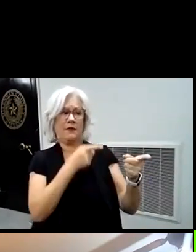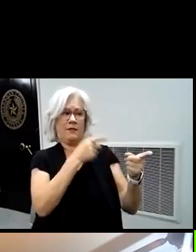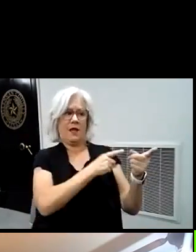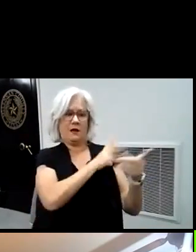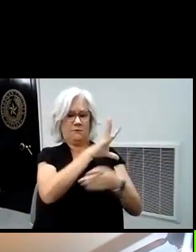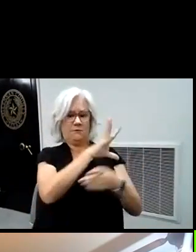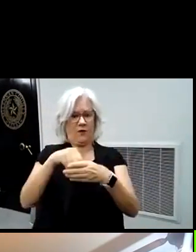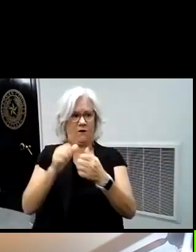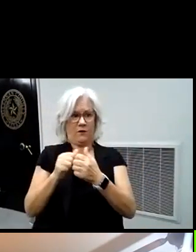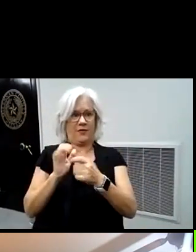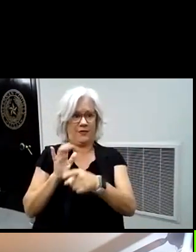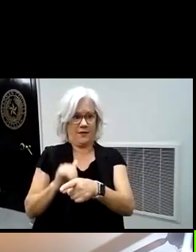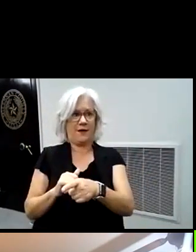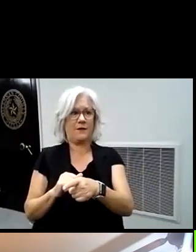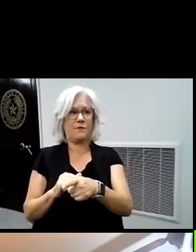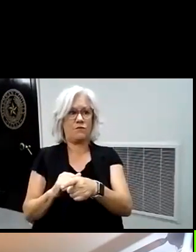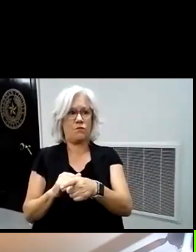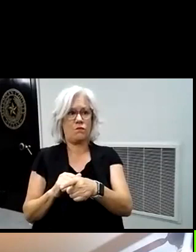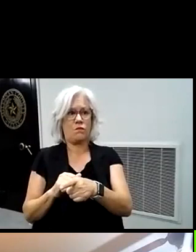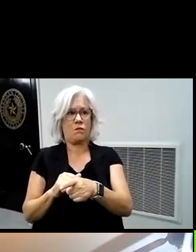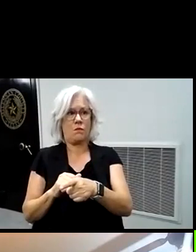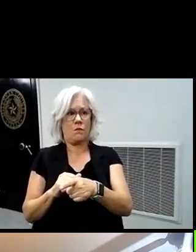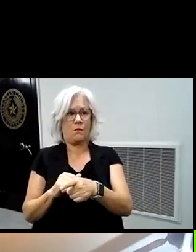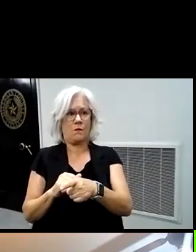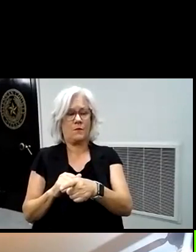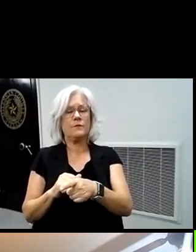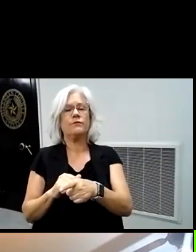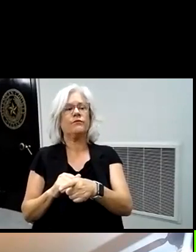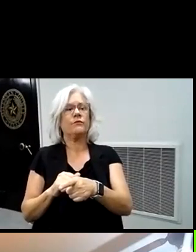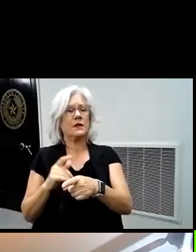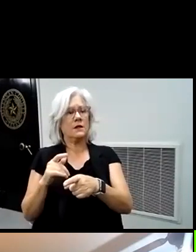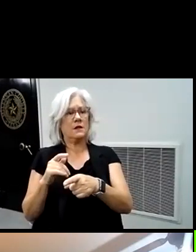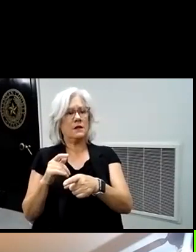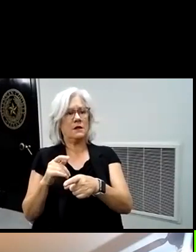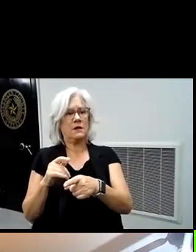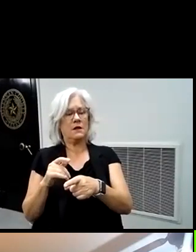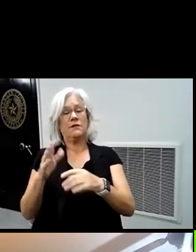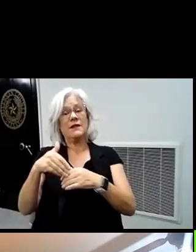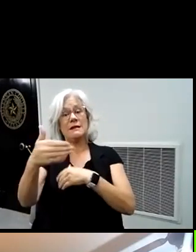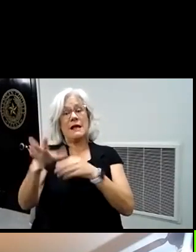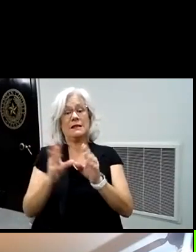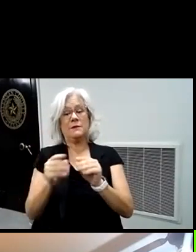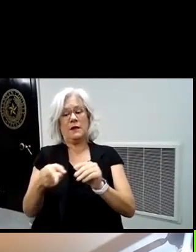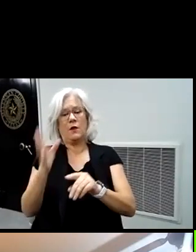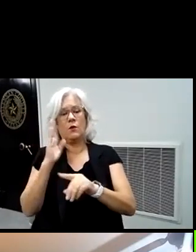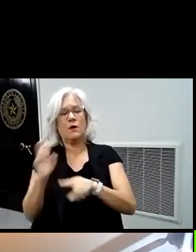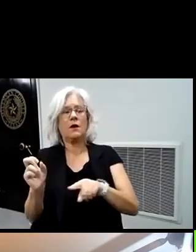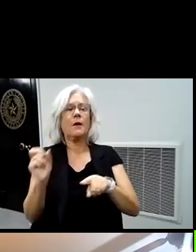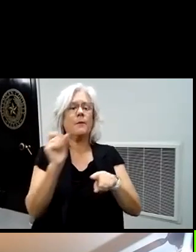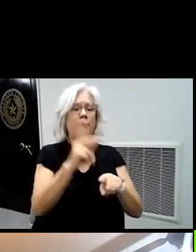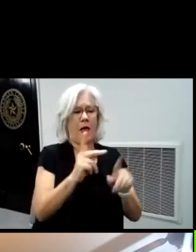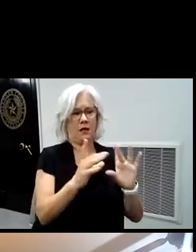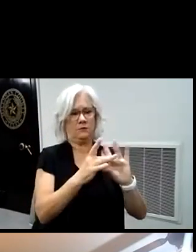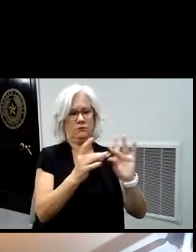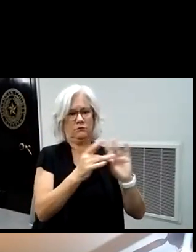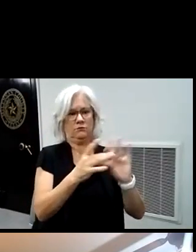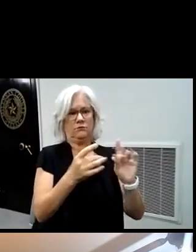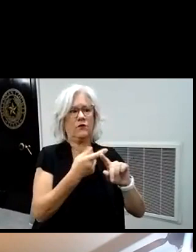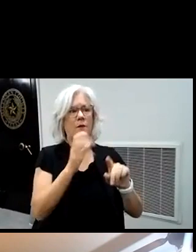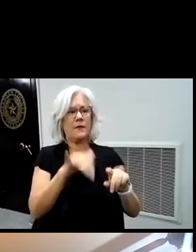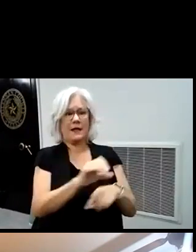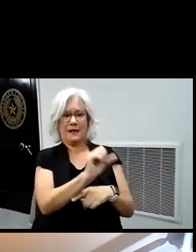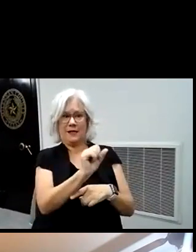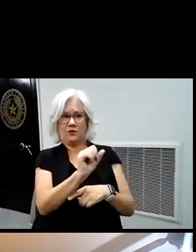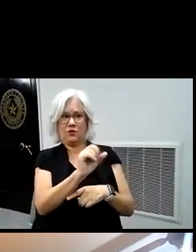that. And there'll be a presentation back to the court at the next meeting from the SR as well